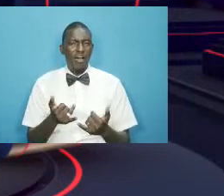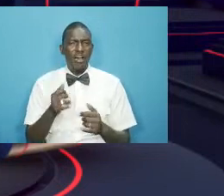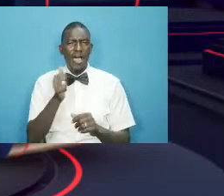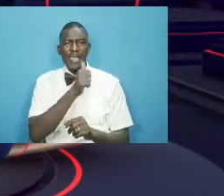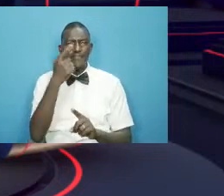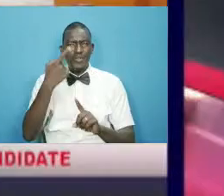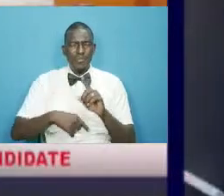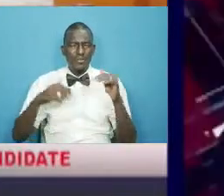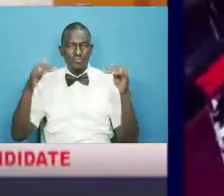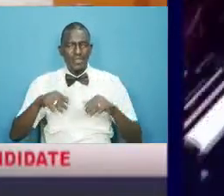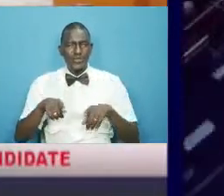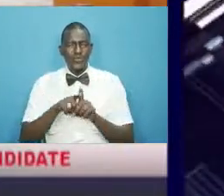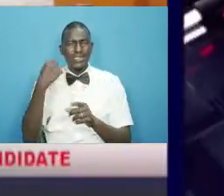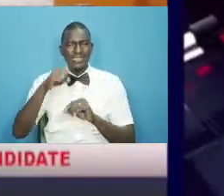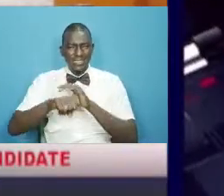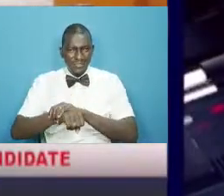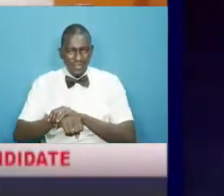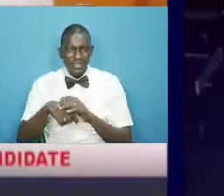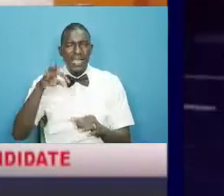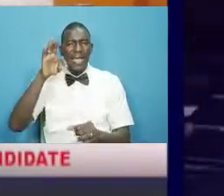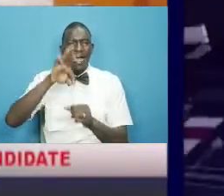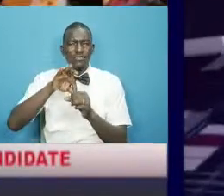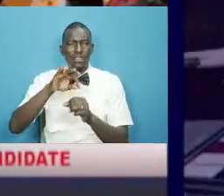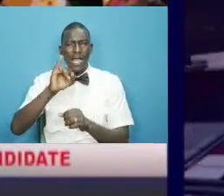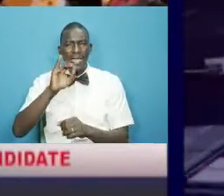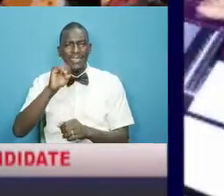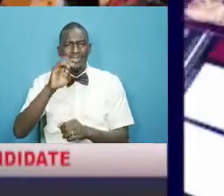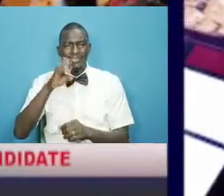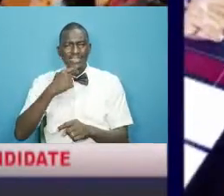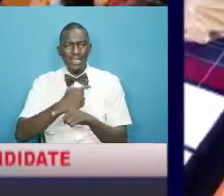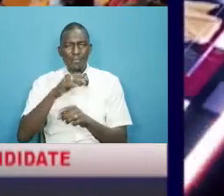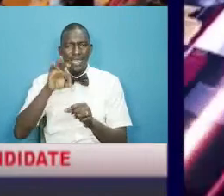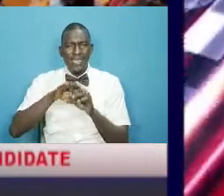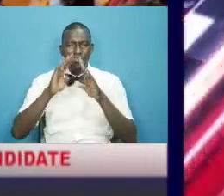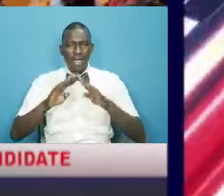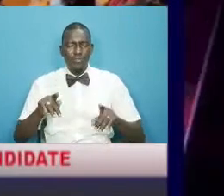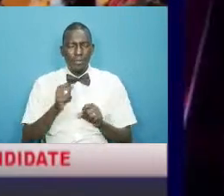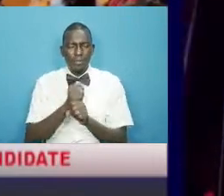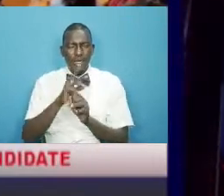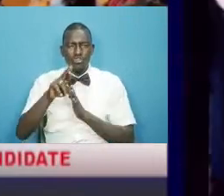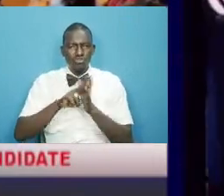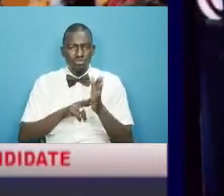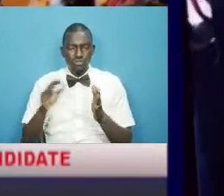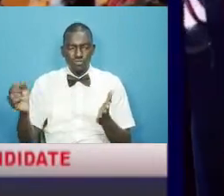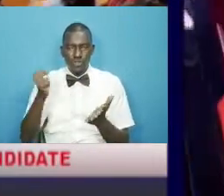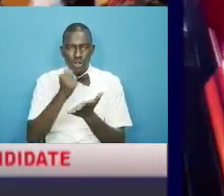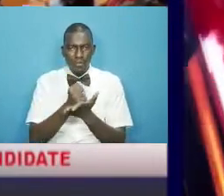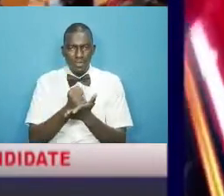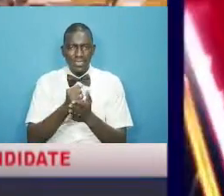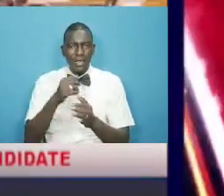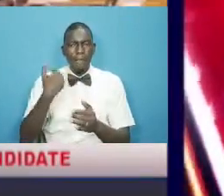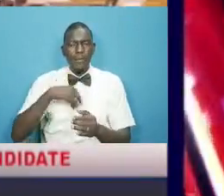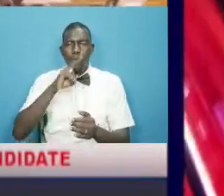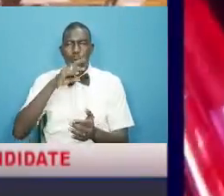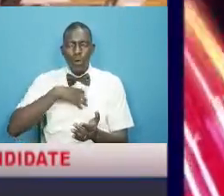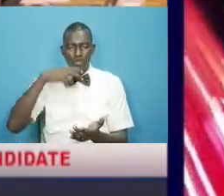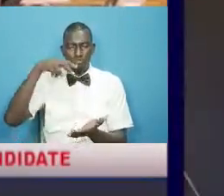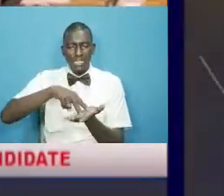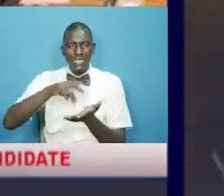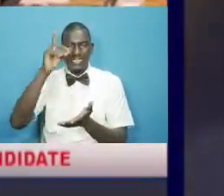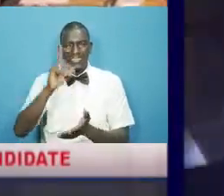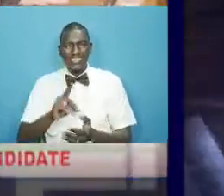monthly meeting with stakeholders, the Electoral Commission set out the rules and requirements for nominating candidates for December's presidential